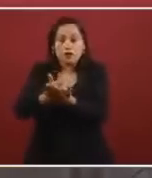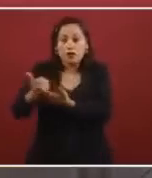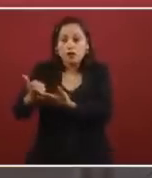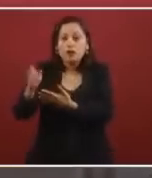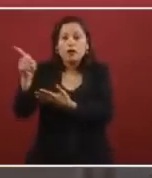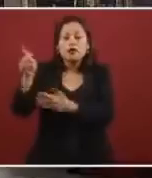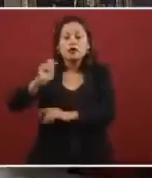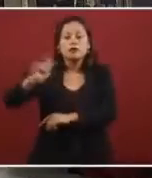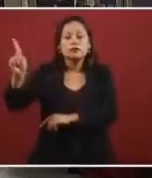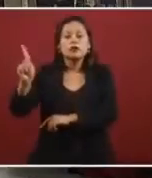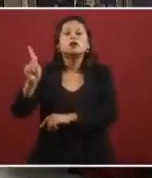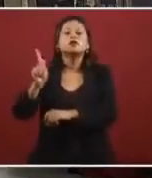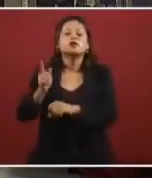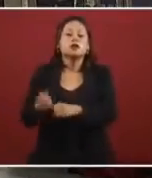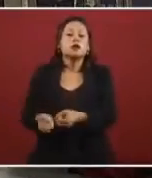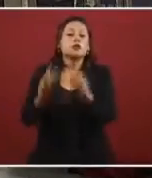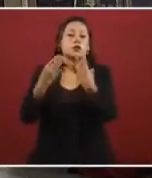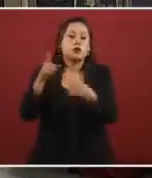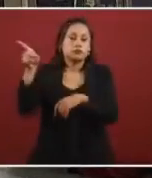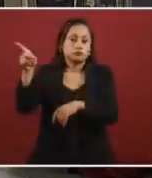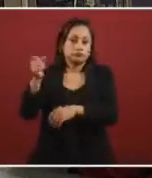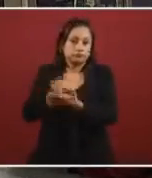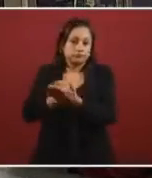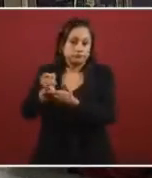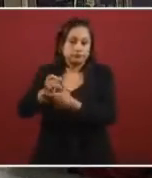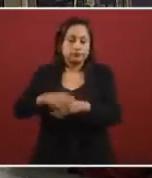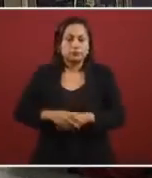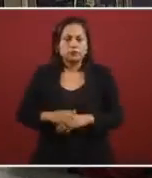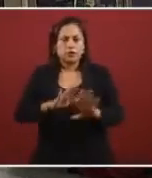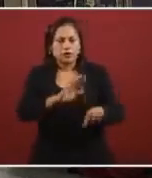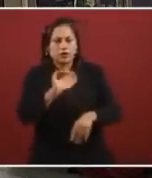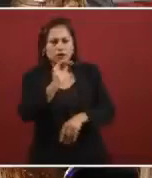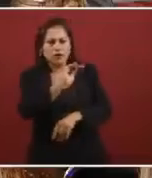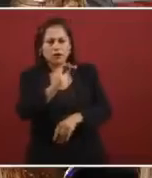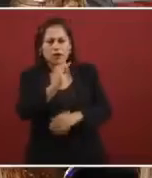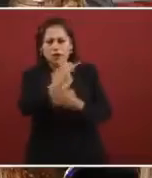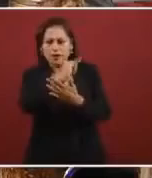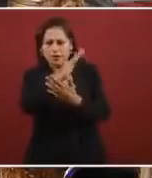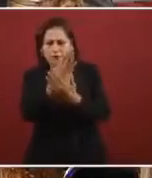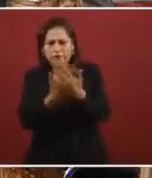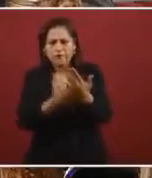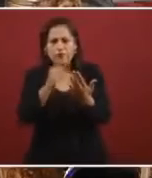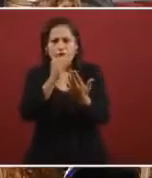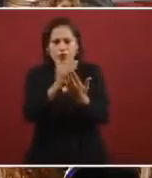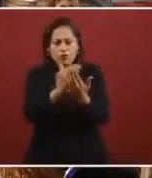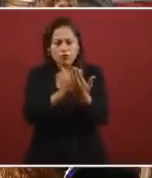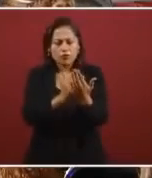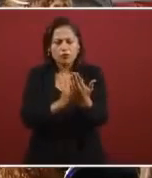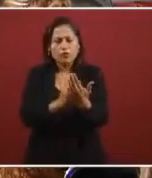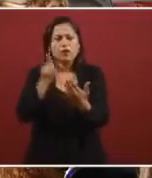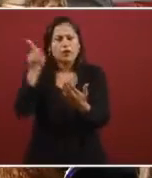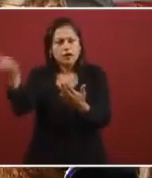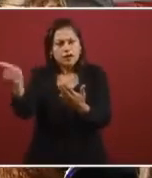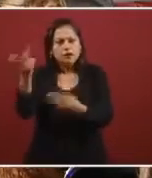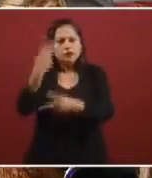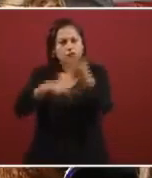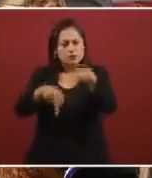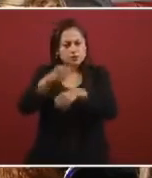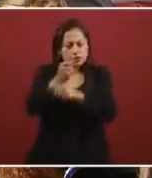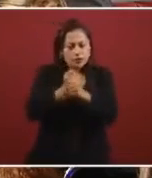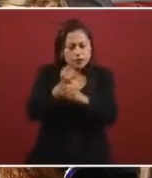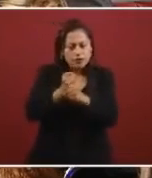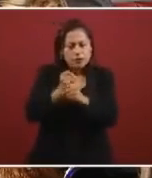be doing with meeting with a specialist. So the information that they gave you regarding the treatment that they had